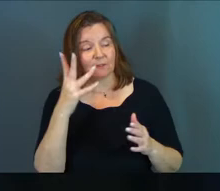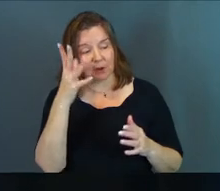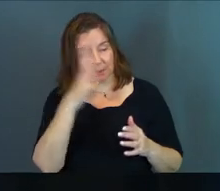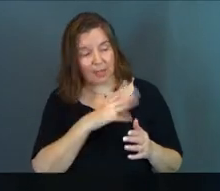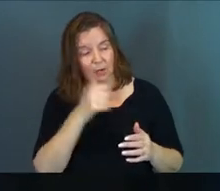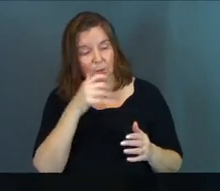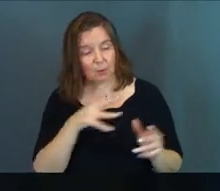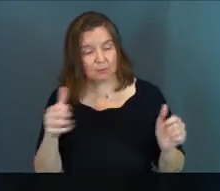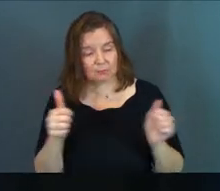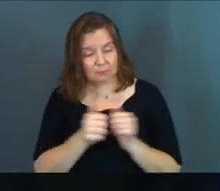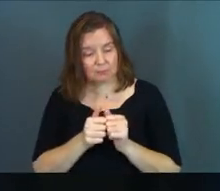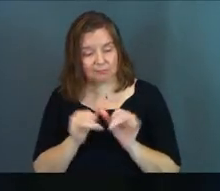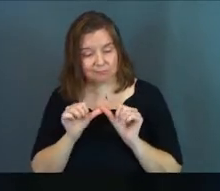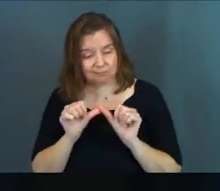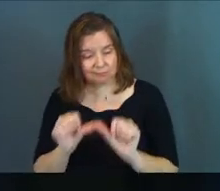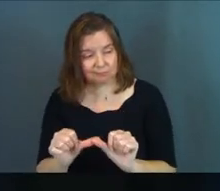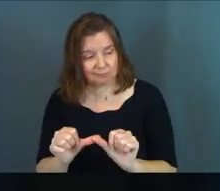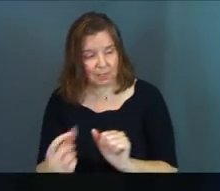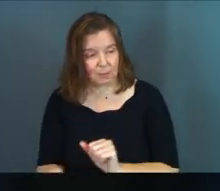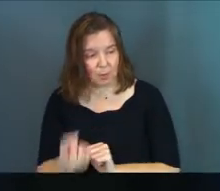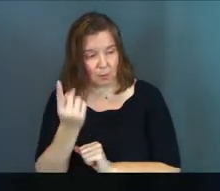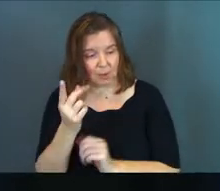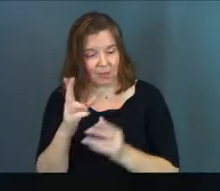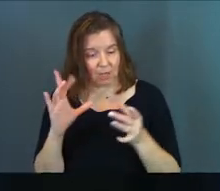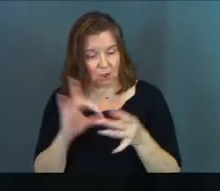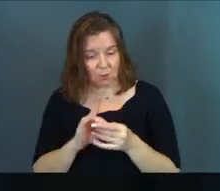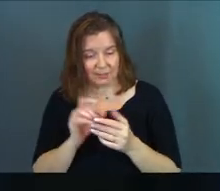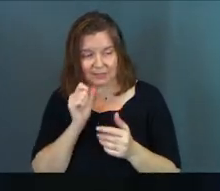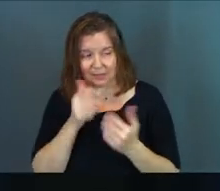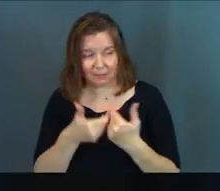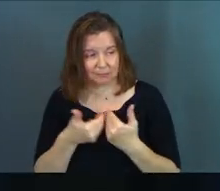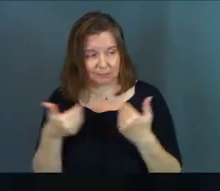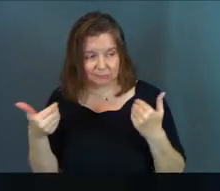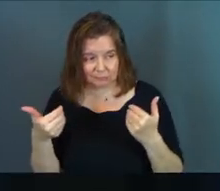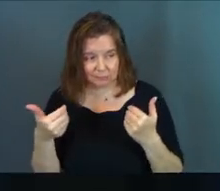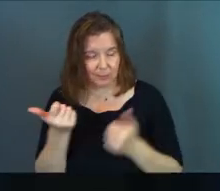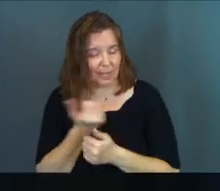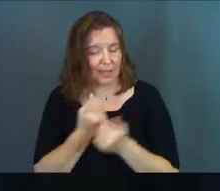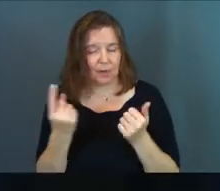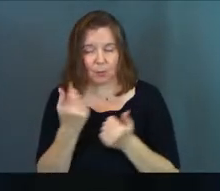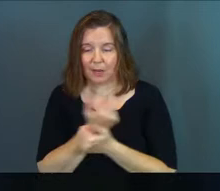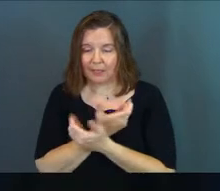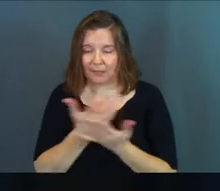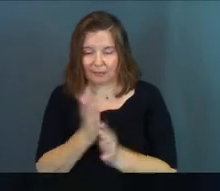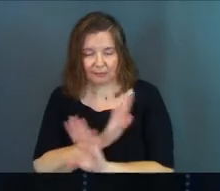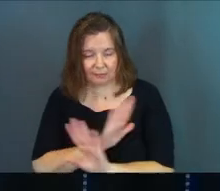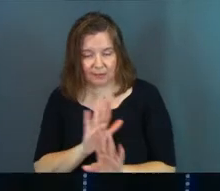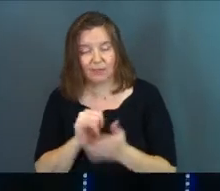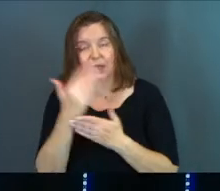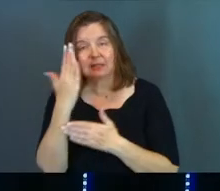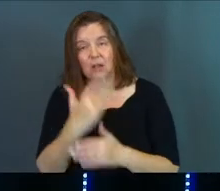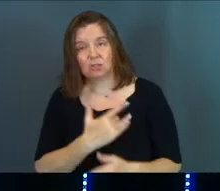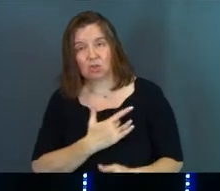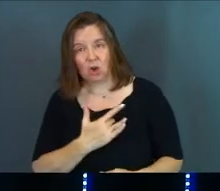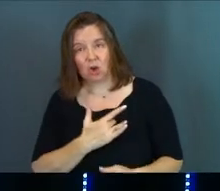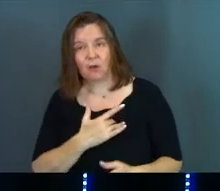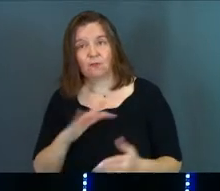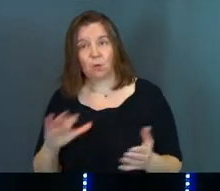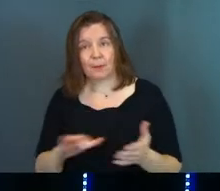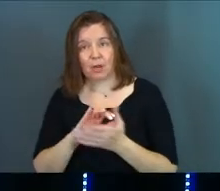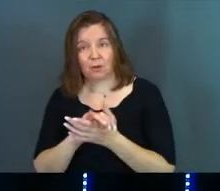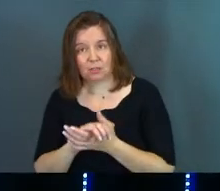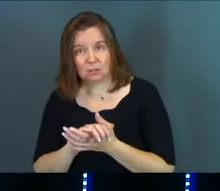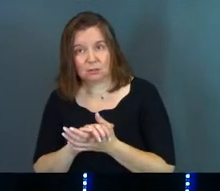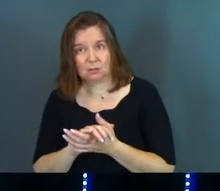man and a woman to come together and be one, and for that unity to never be split apart by anybody or anything. That's God's heart for a